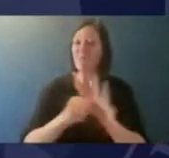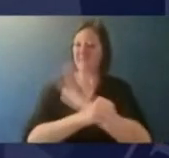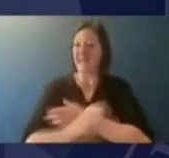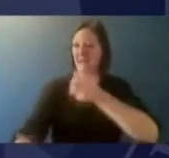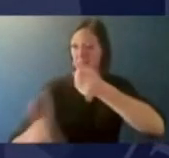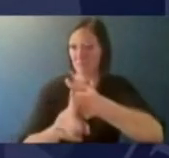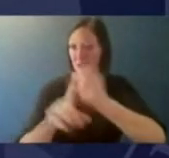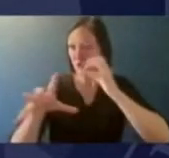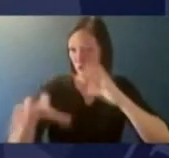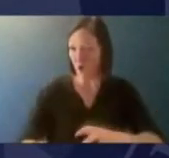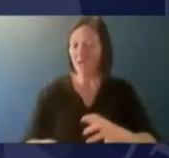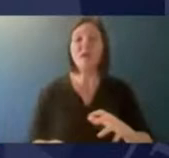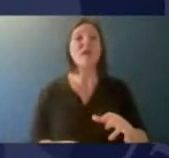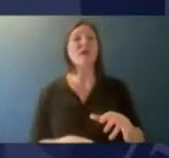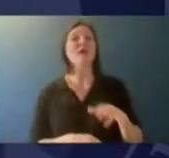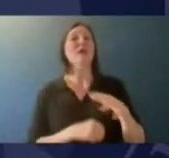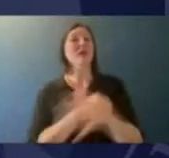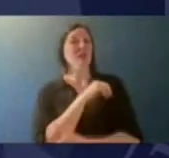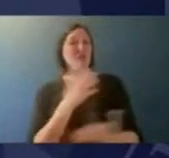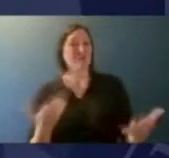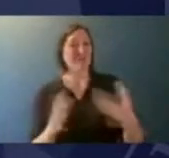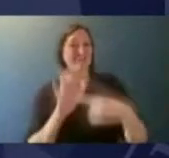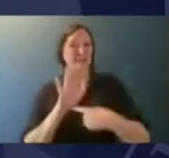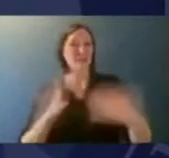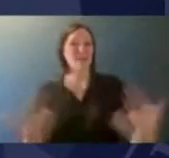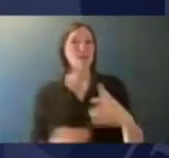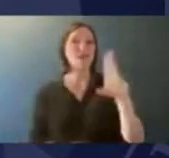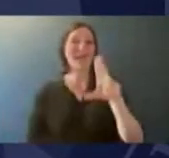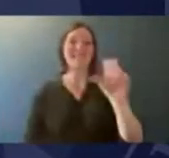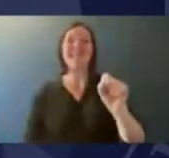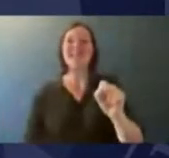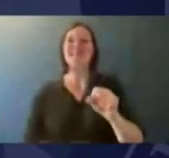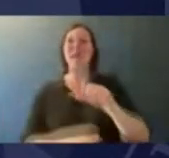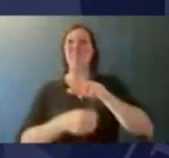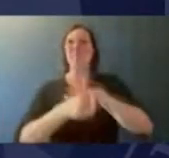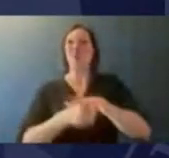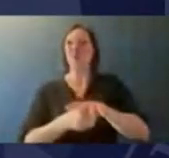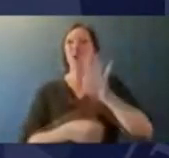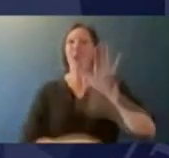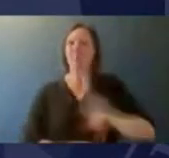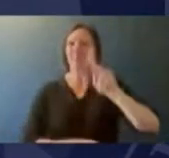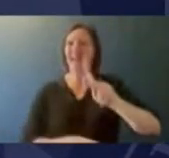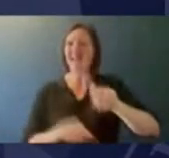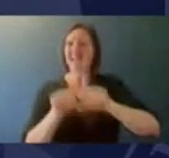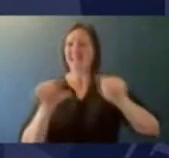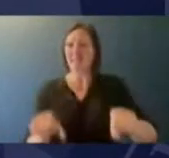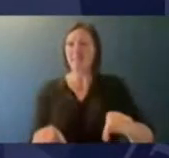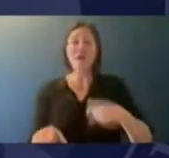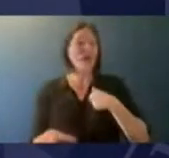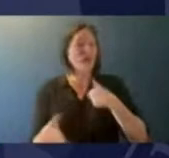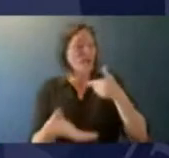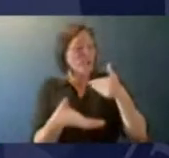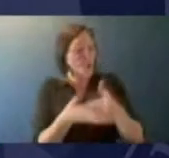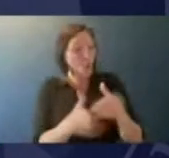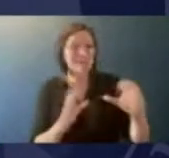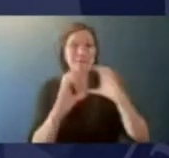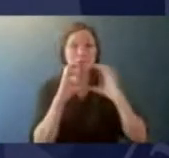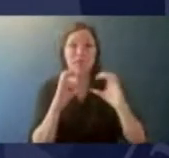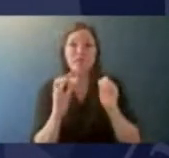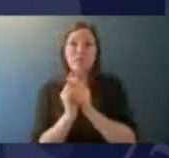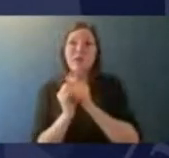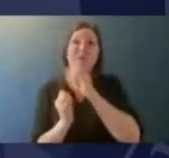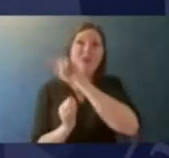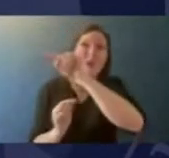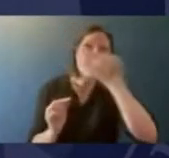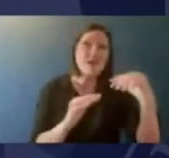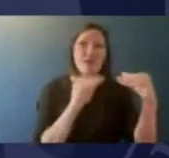States, there have been recent pressures on our banking systems. I've been in close communication with my counterparts